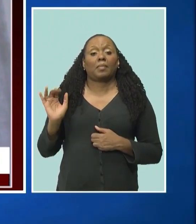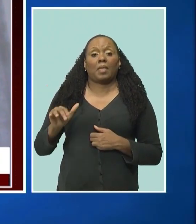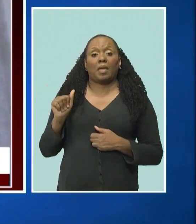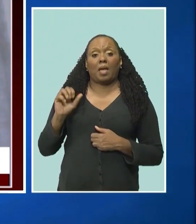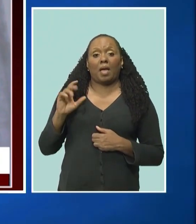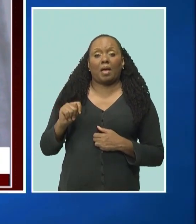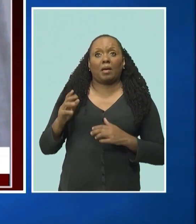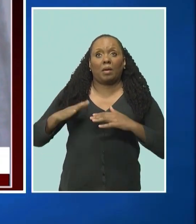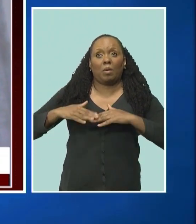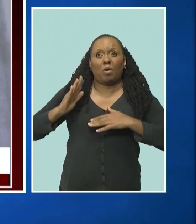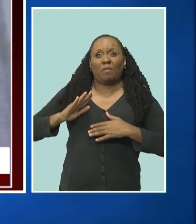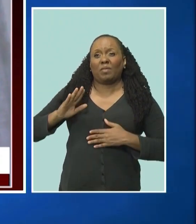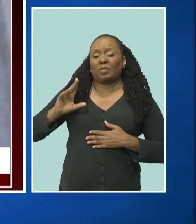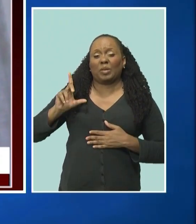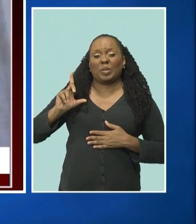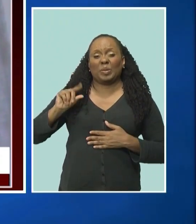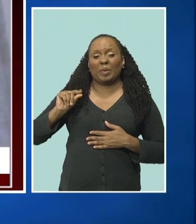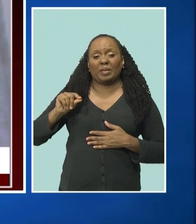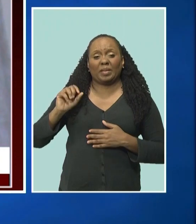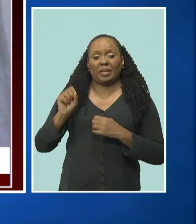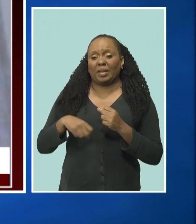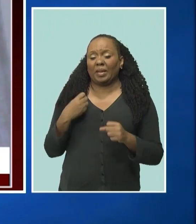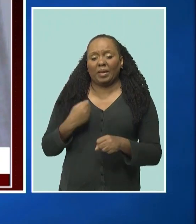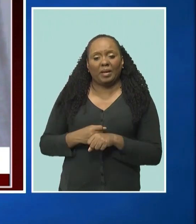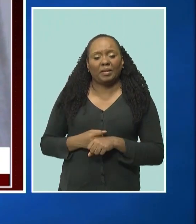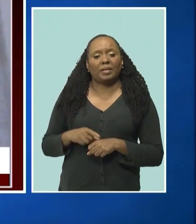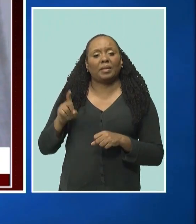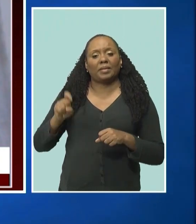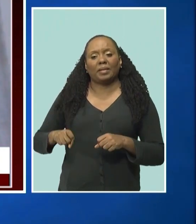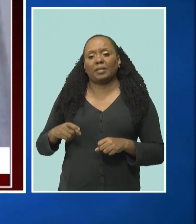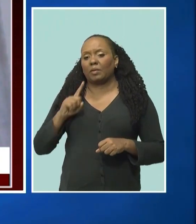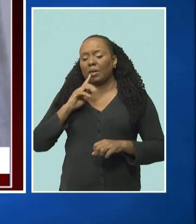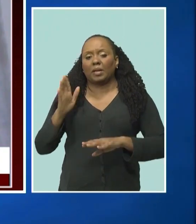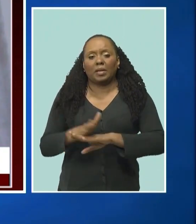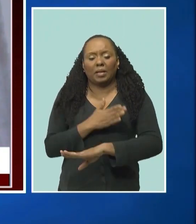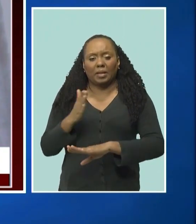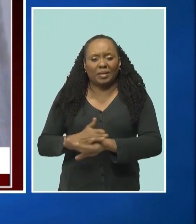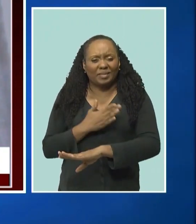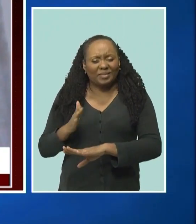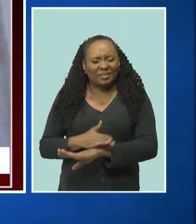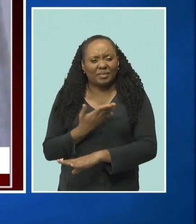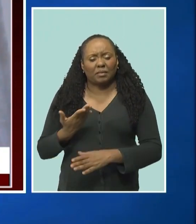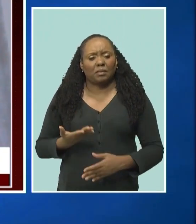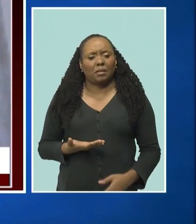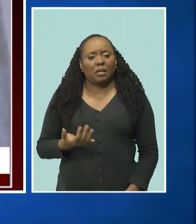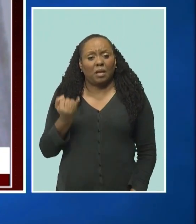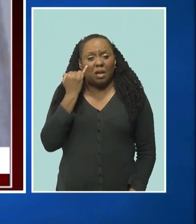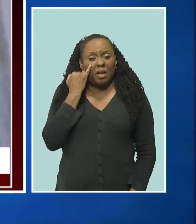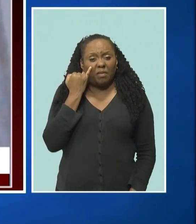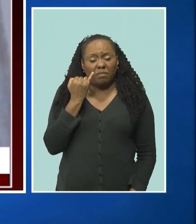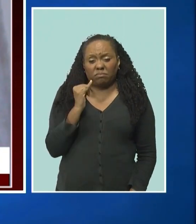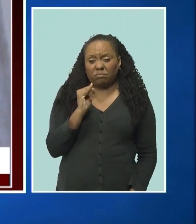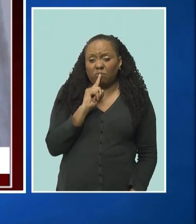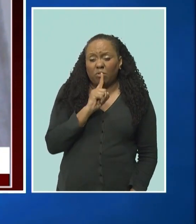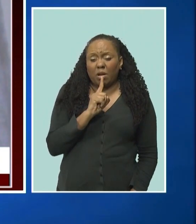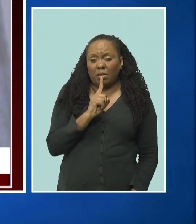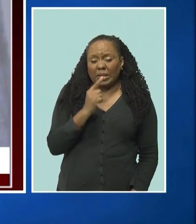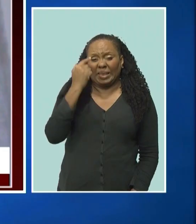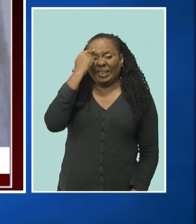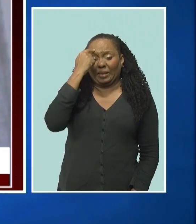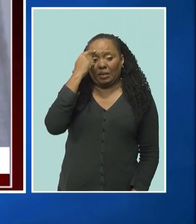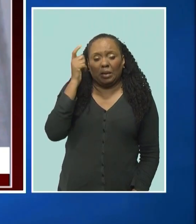That is absolutely ridiculous. If we as a nation are taking mental health seriously, then we have to stop